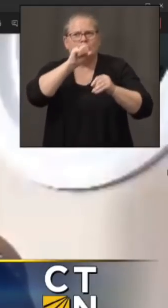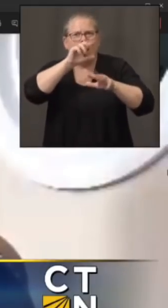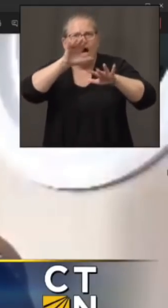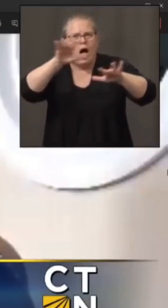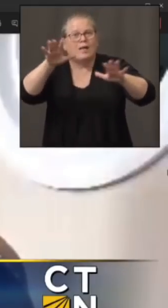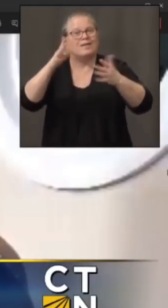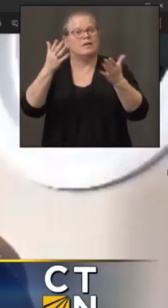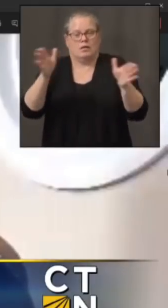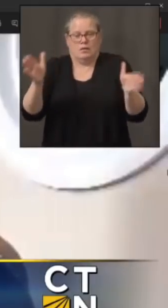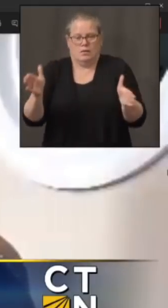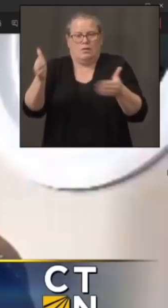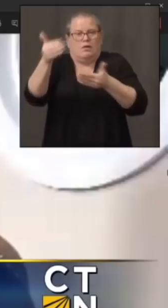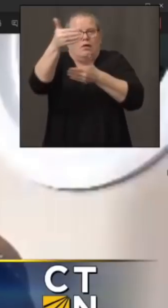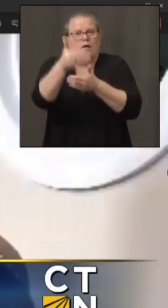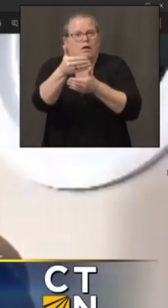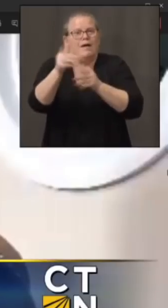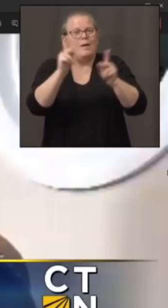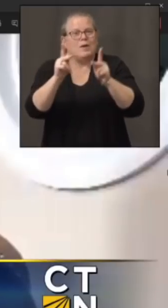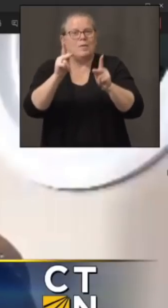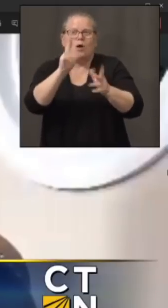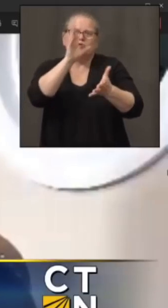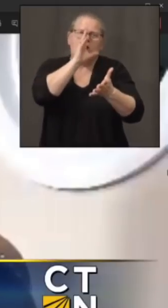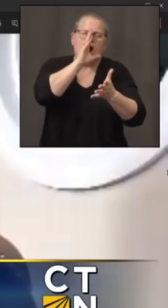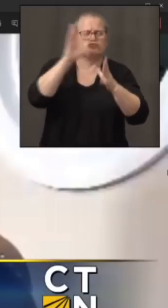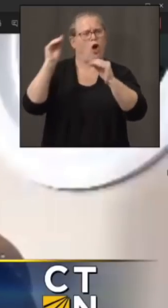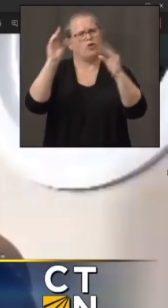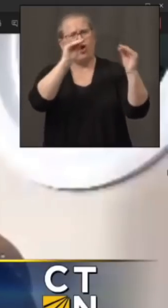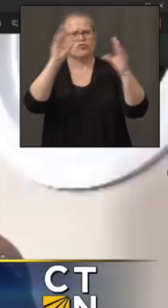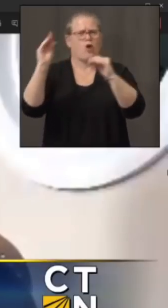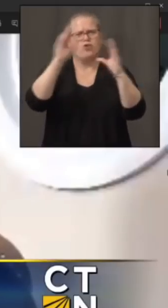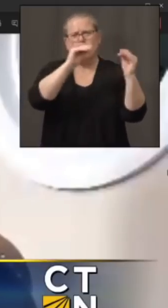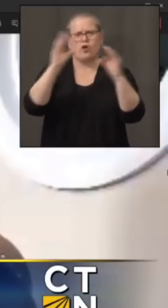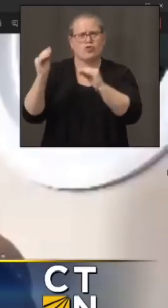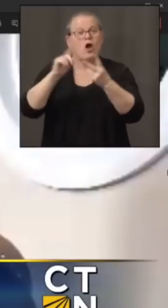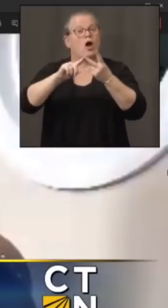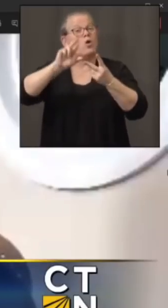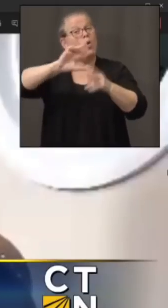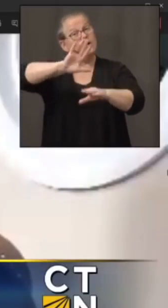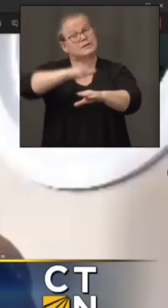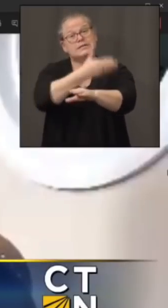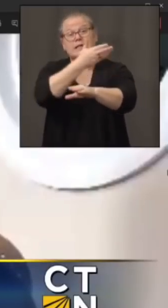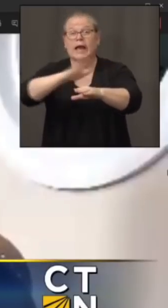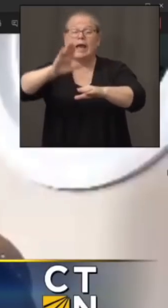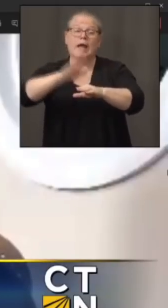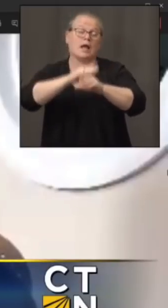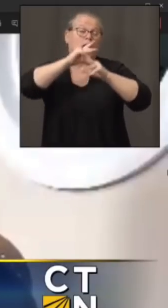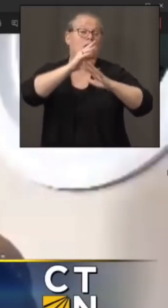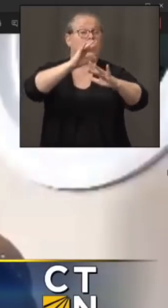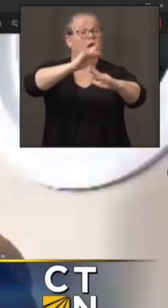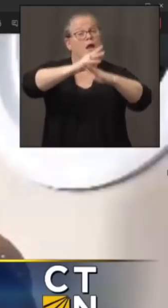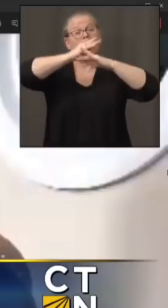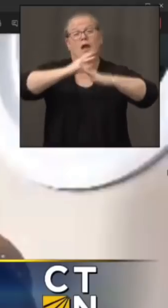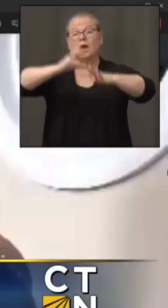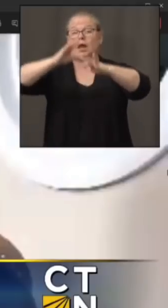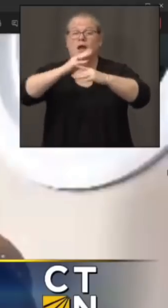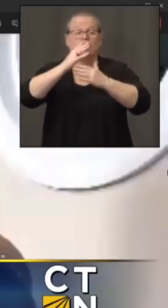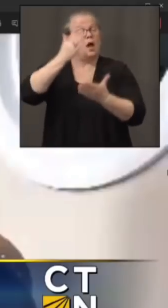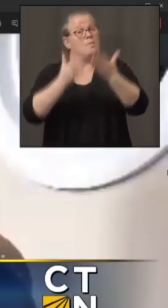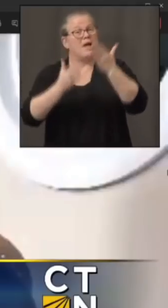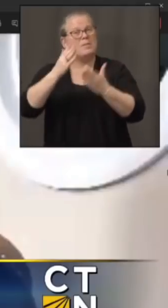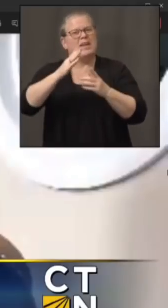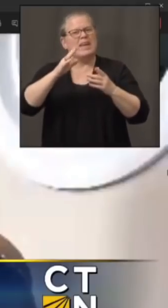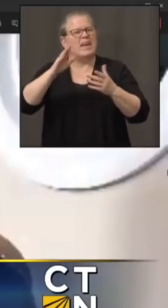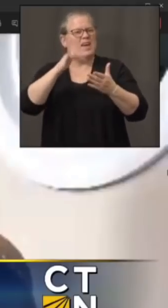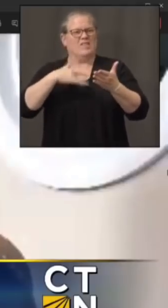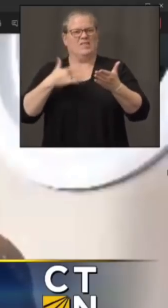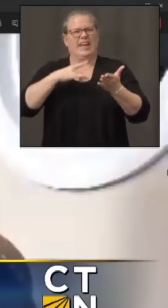where people are talking loud or singing. It's a space where you might have dry air, so you have an air conditioner on or a heater that doesn't have proper